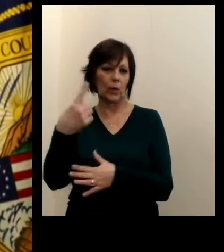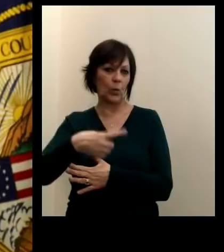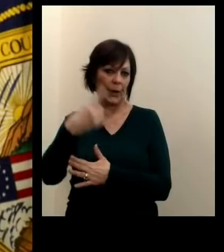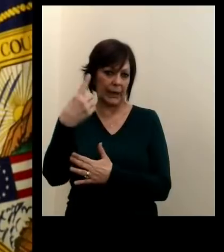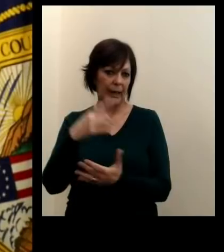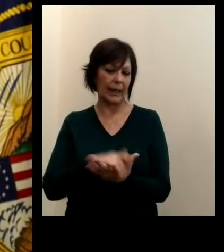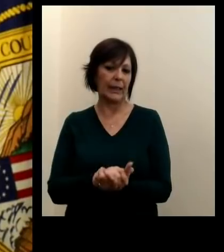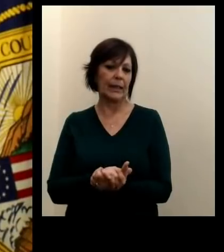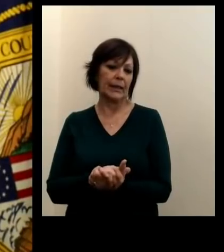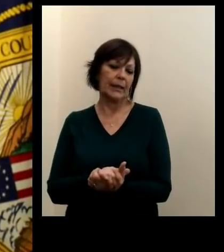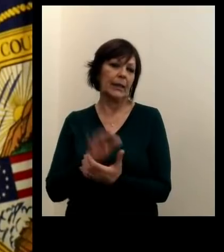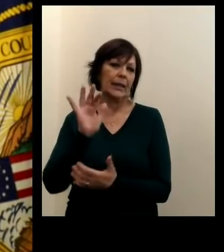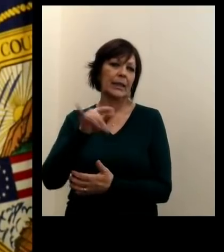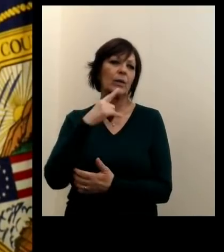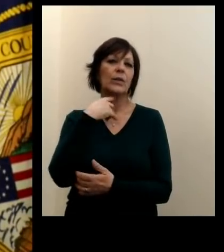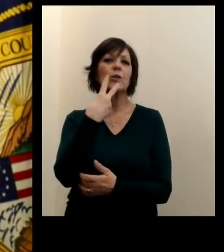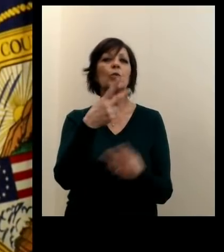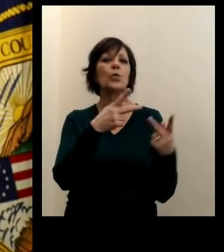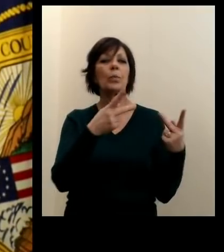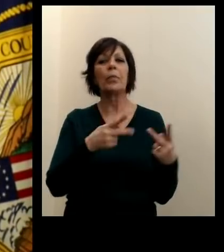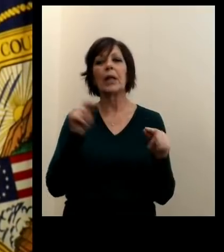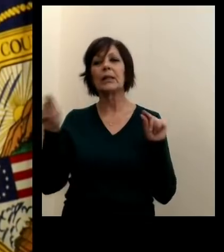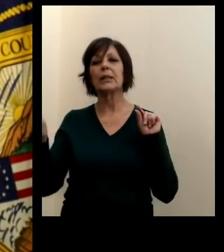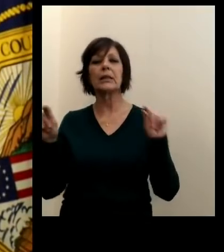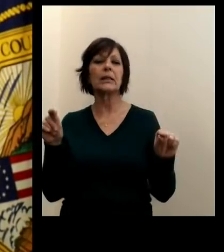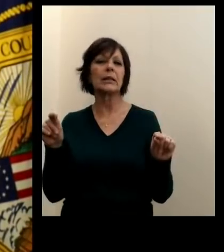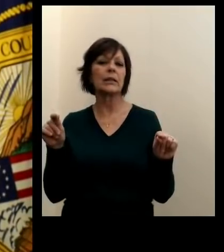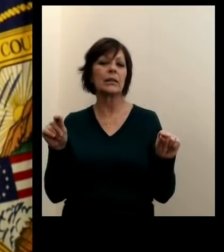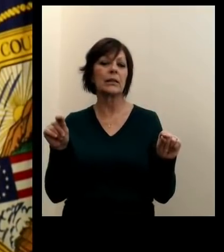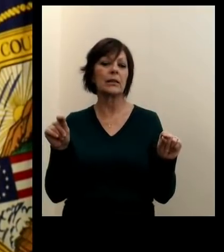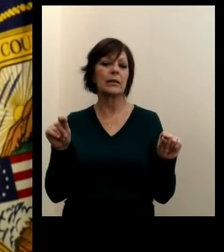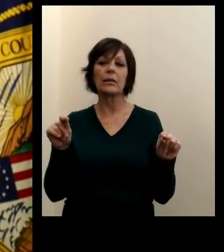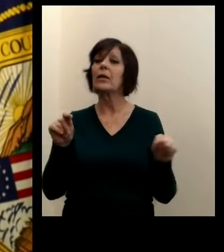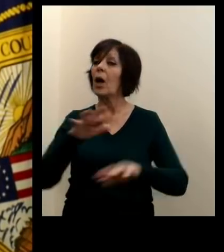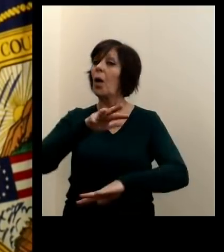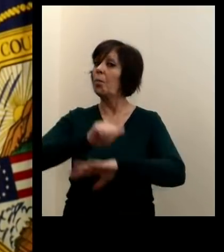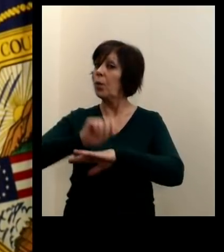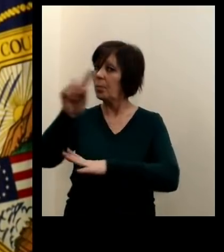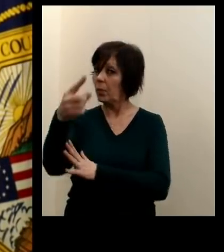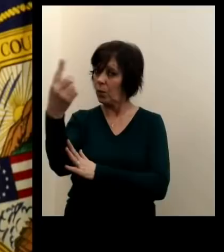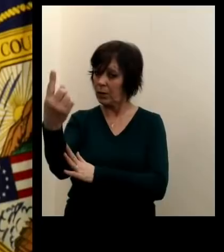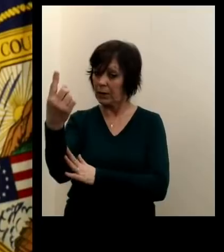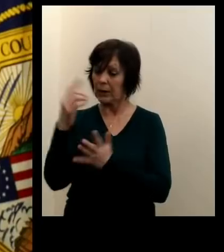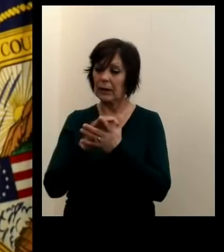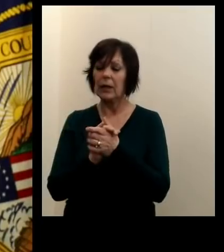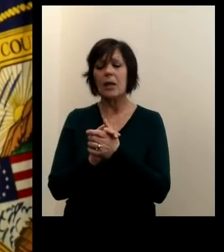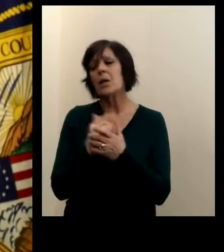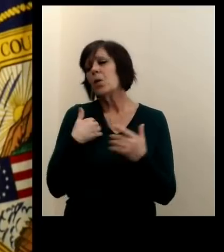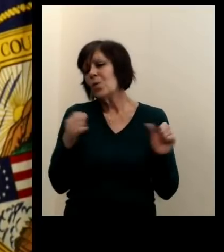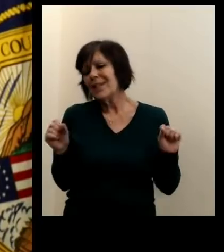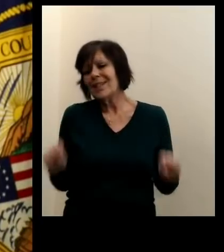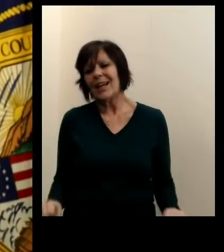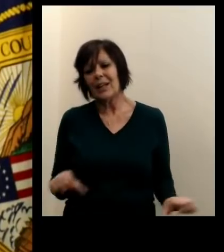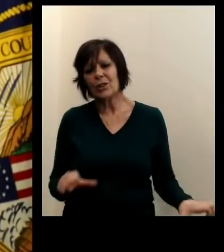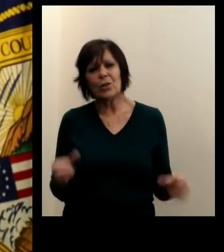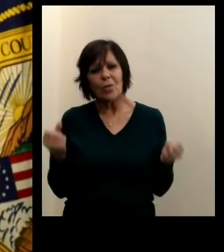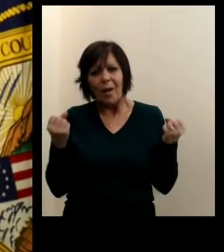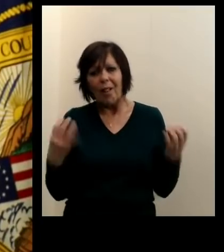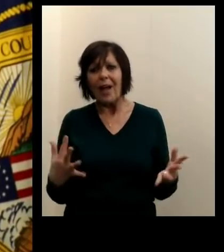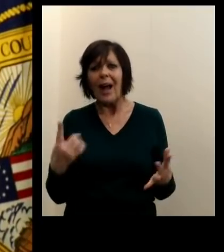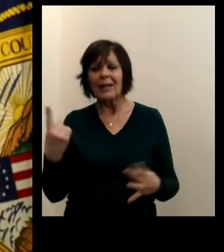period, and that was at 2 locations, which were all by appointment only. So we can do a lot in a